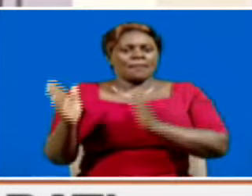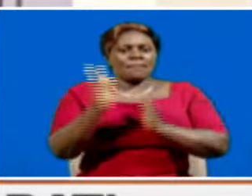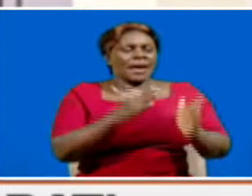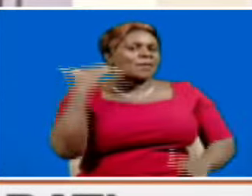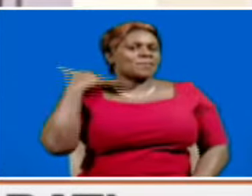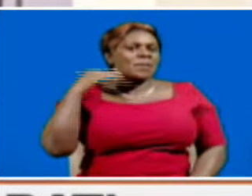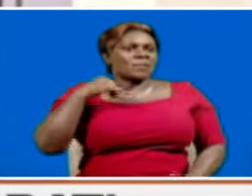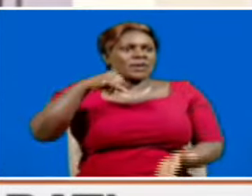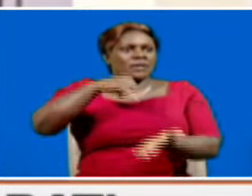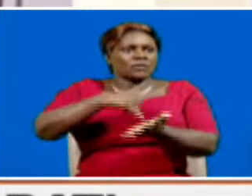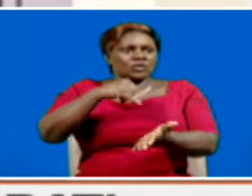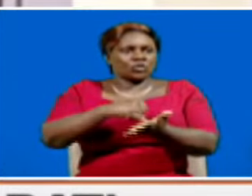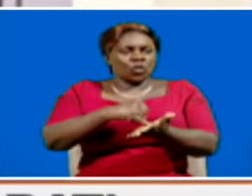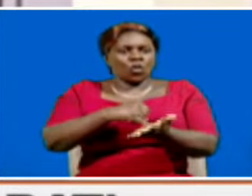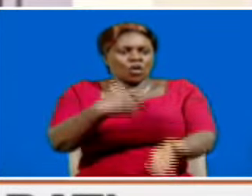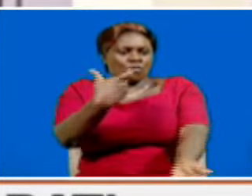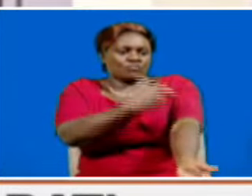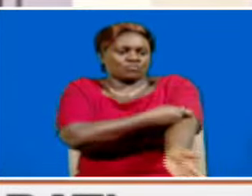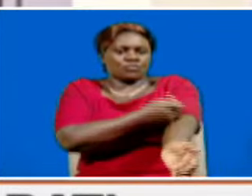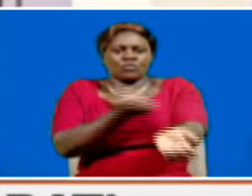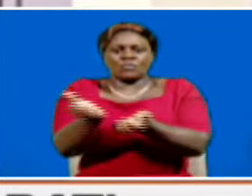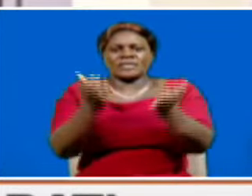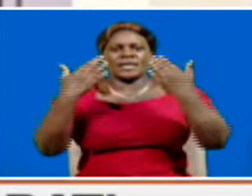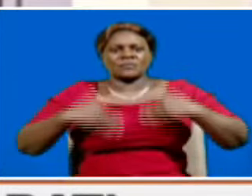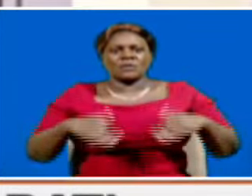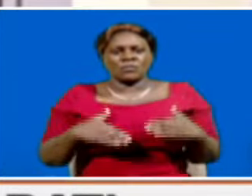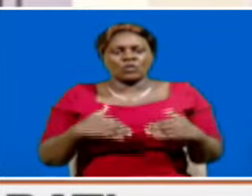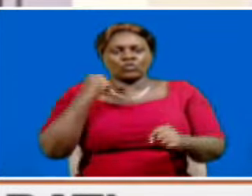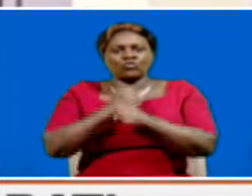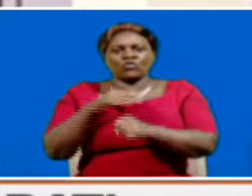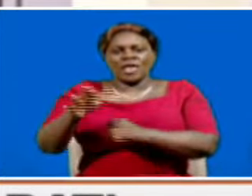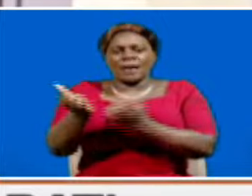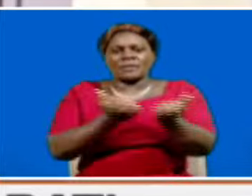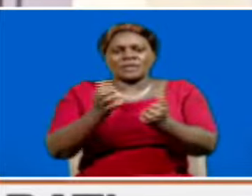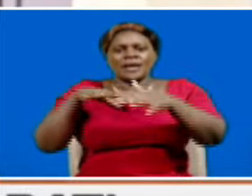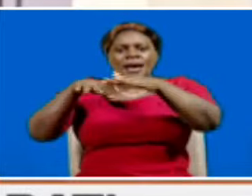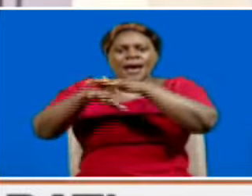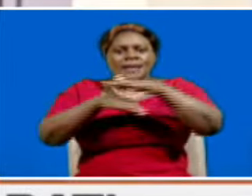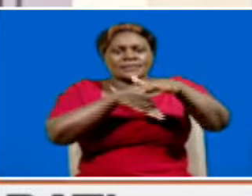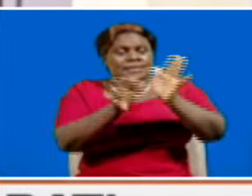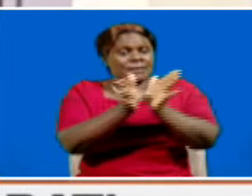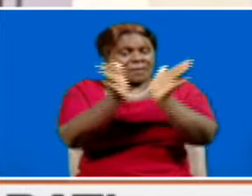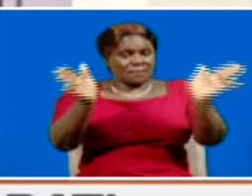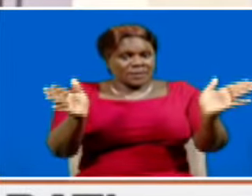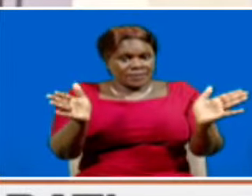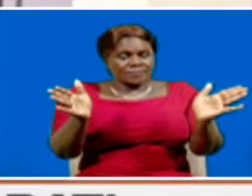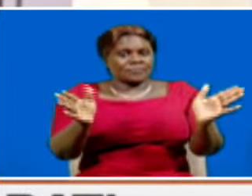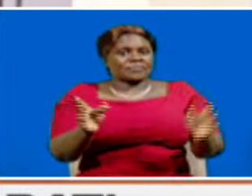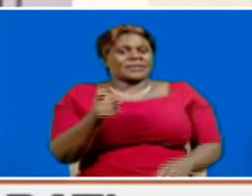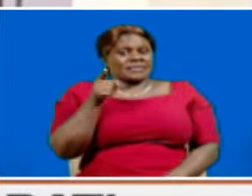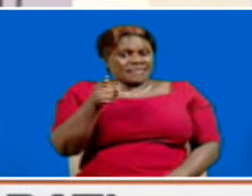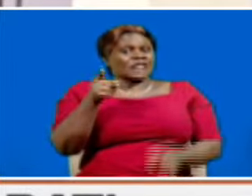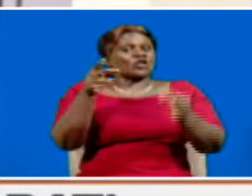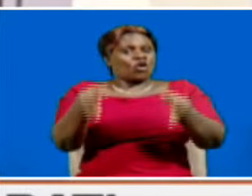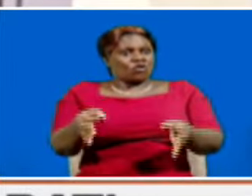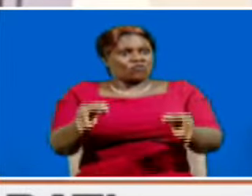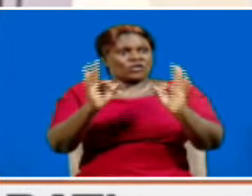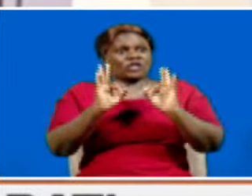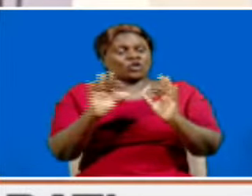criminals, including drug barons, to have their way to access the public. That officer will not